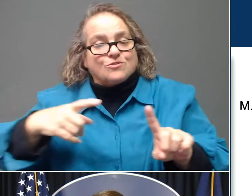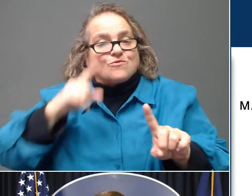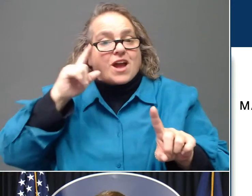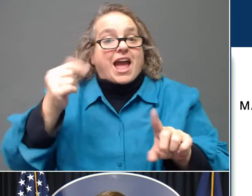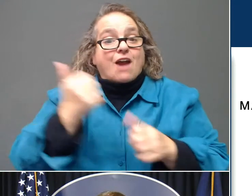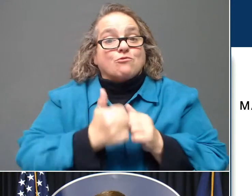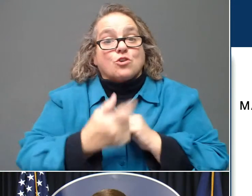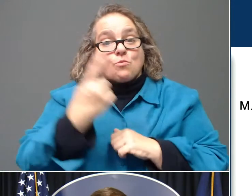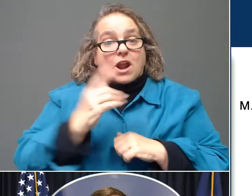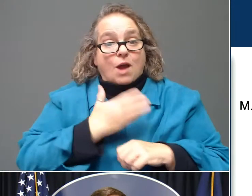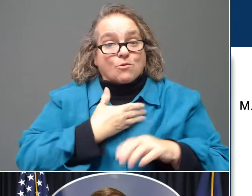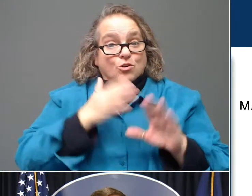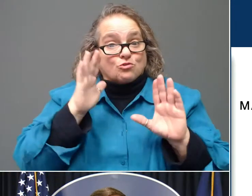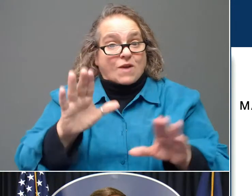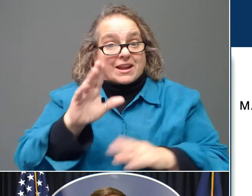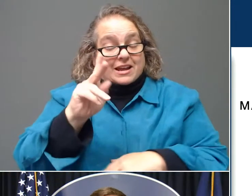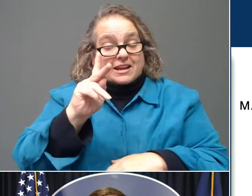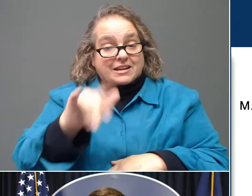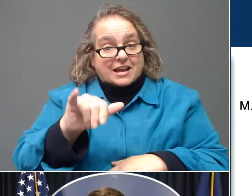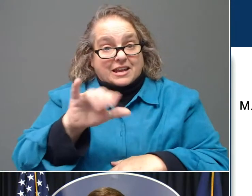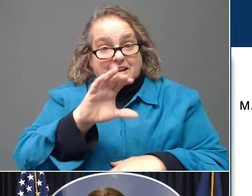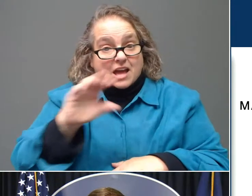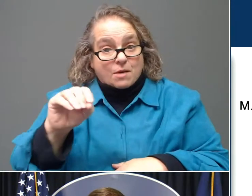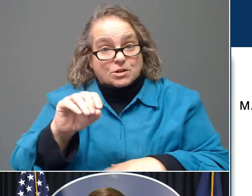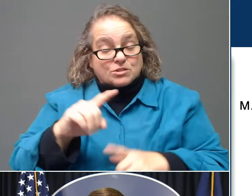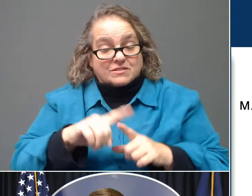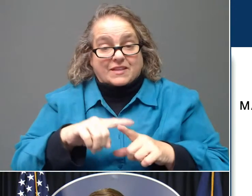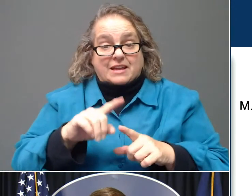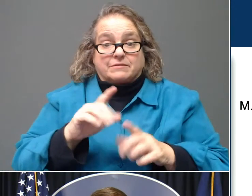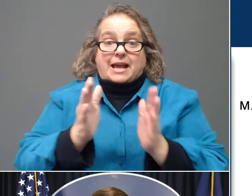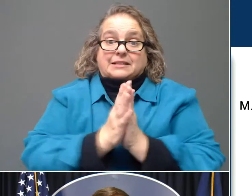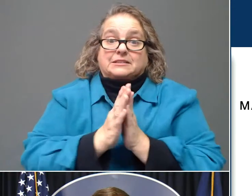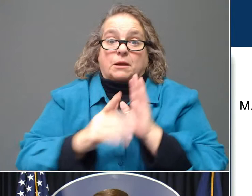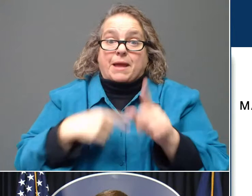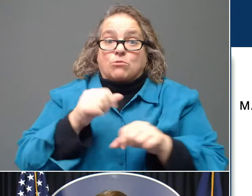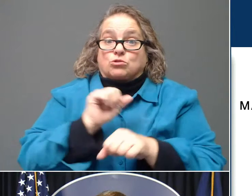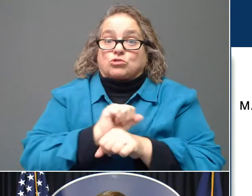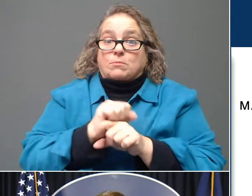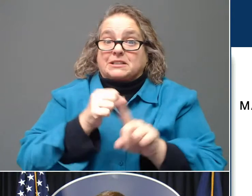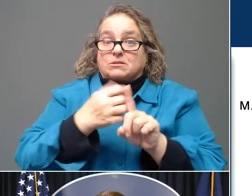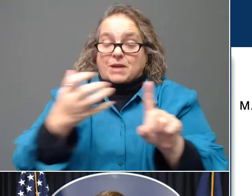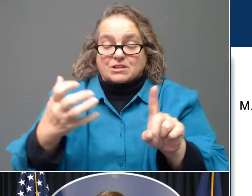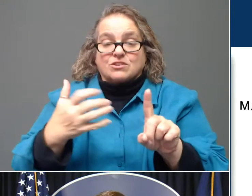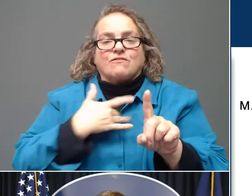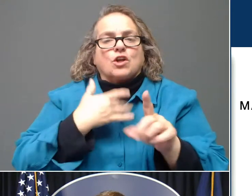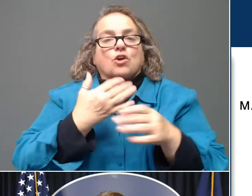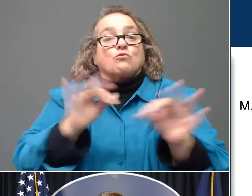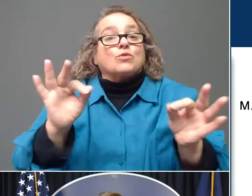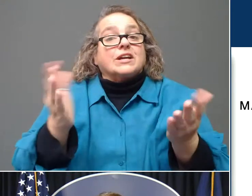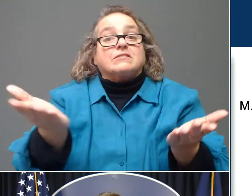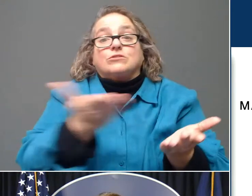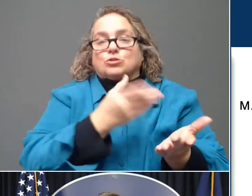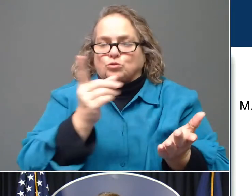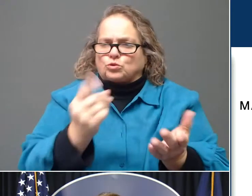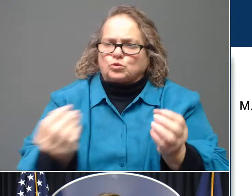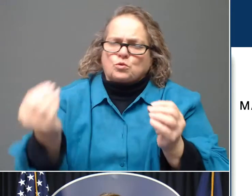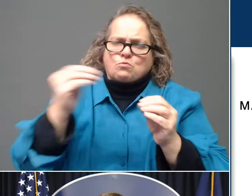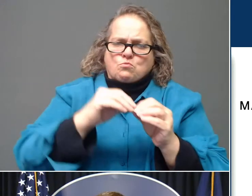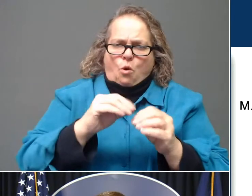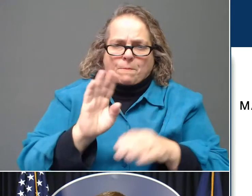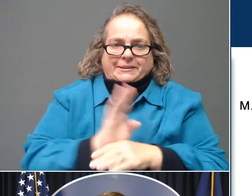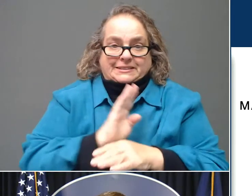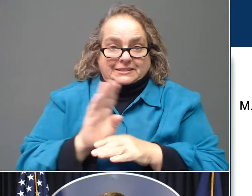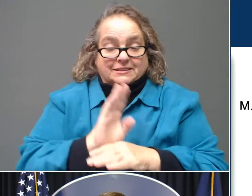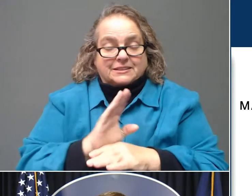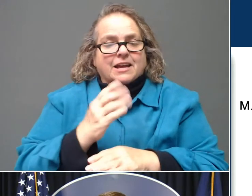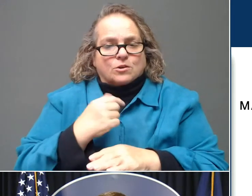jobs and expands, first thing we tell them is feel free to do more, and that's what we'll try to continue to foster.